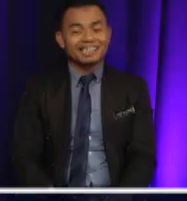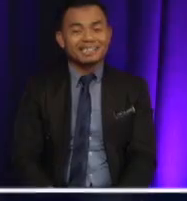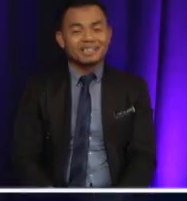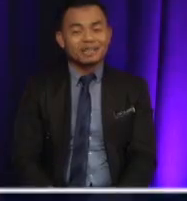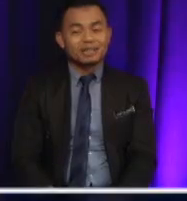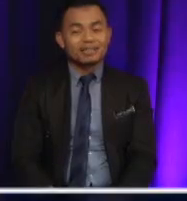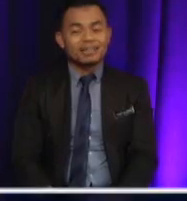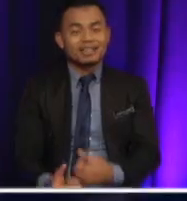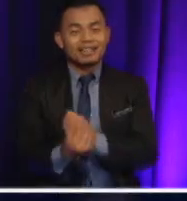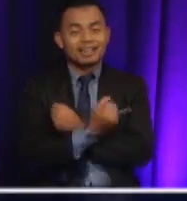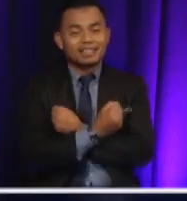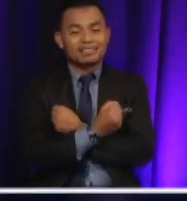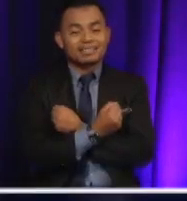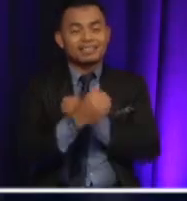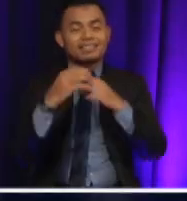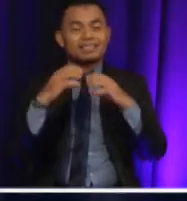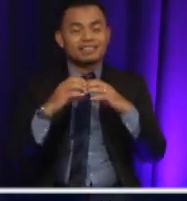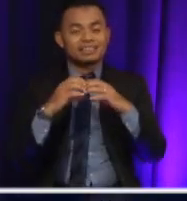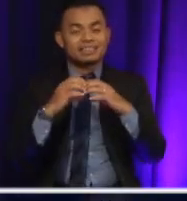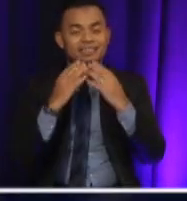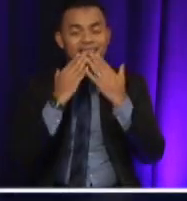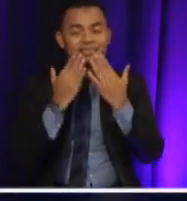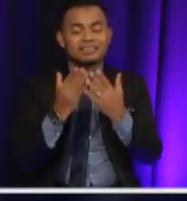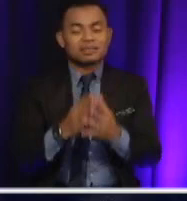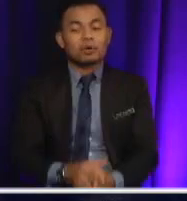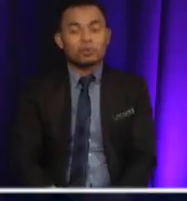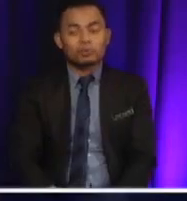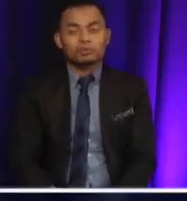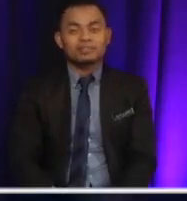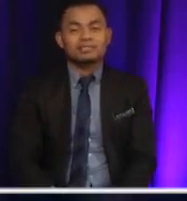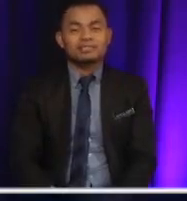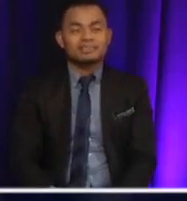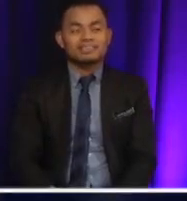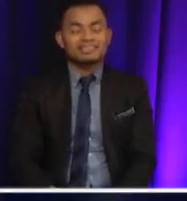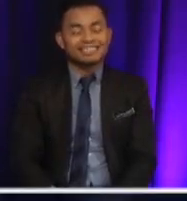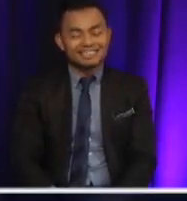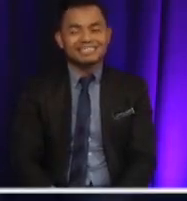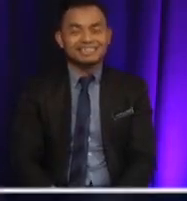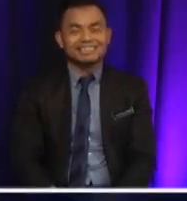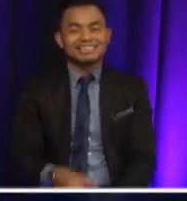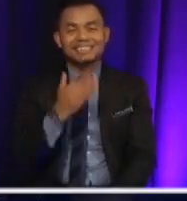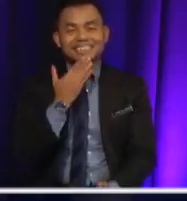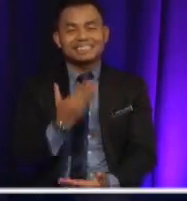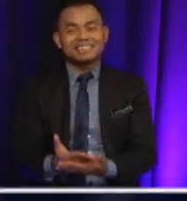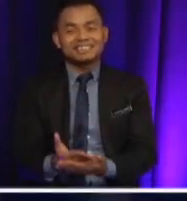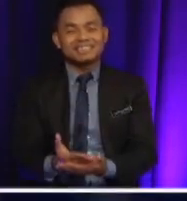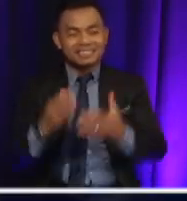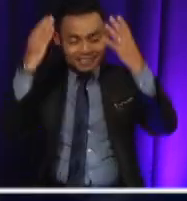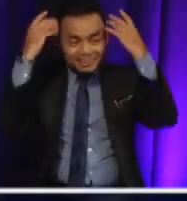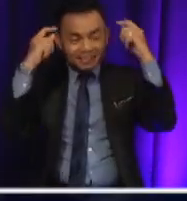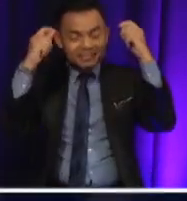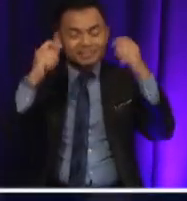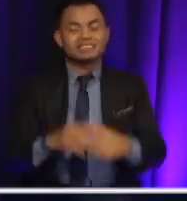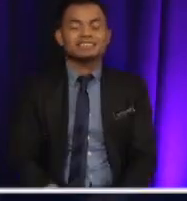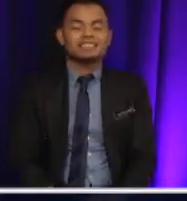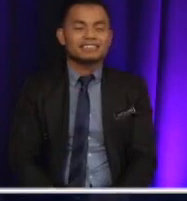kisses. XOXO, it means hugs, and kisses. kisses. All right. Thank you so much, You're teacher. It's been a pleasure,